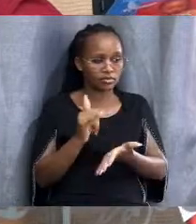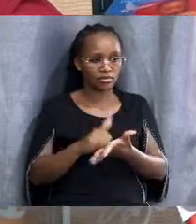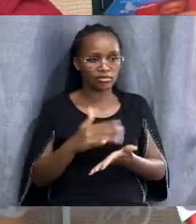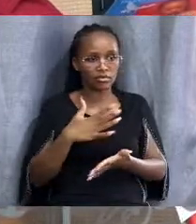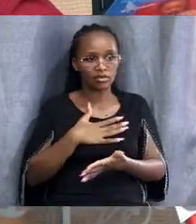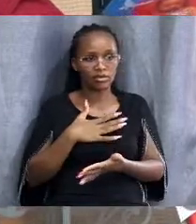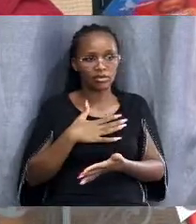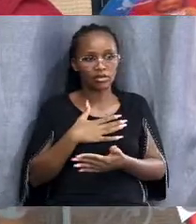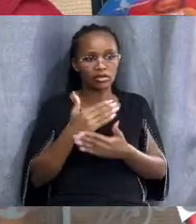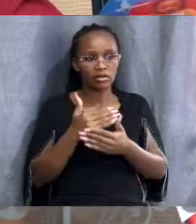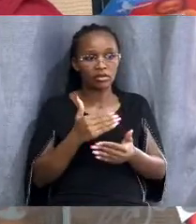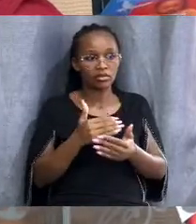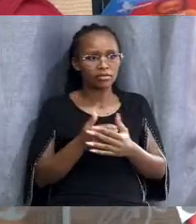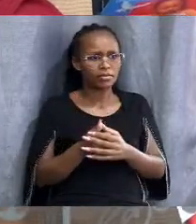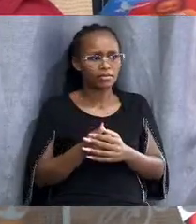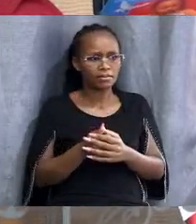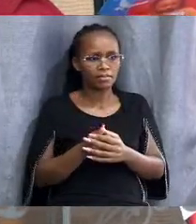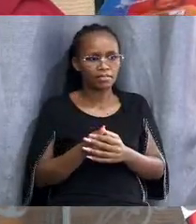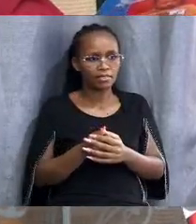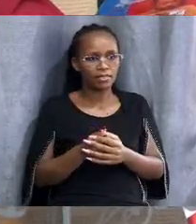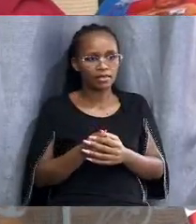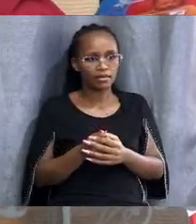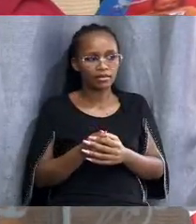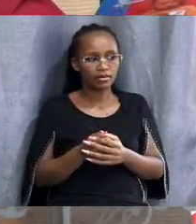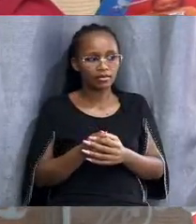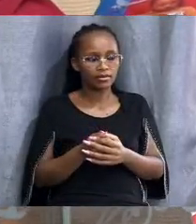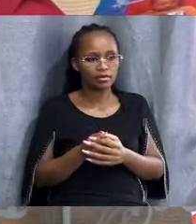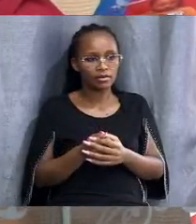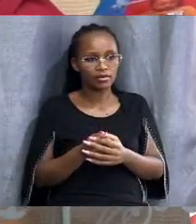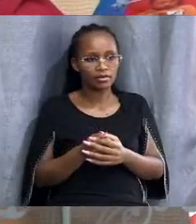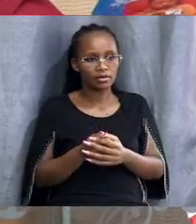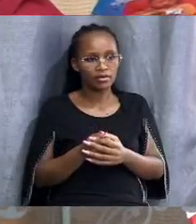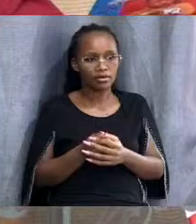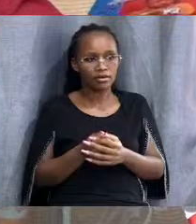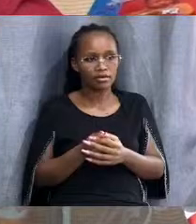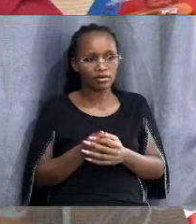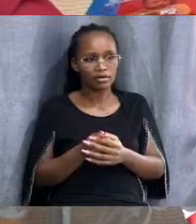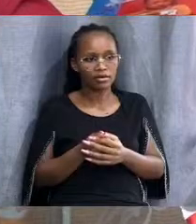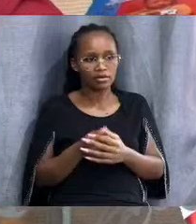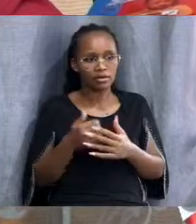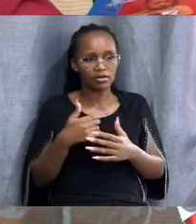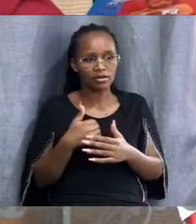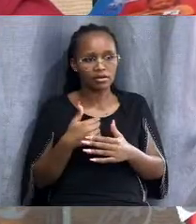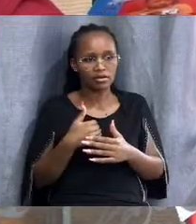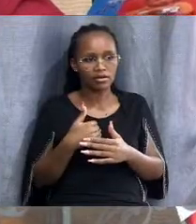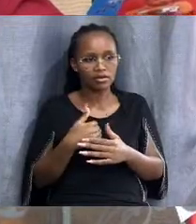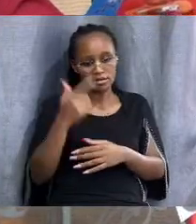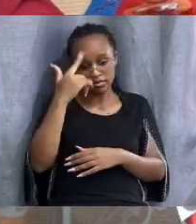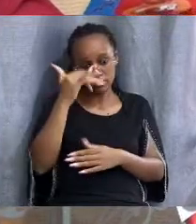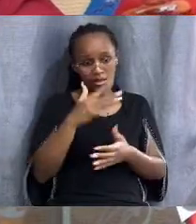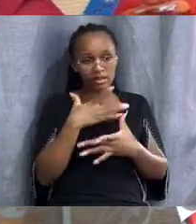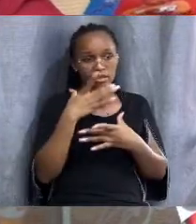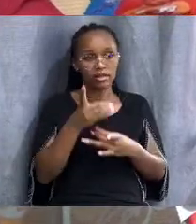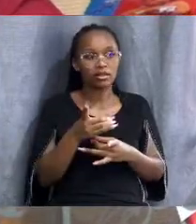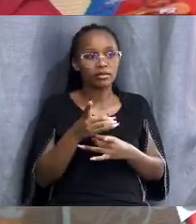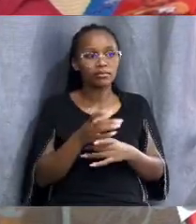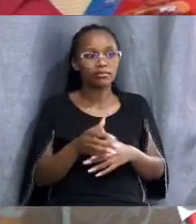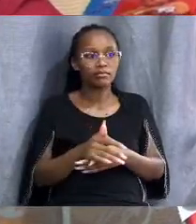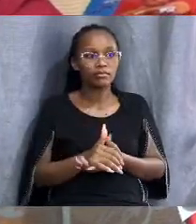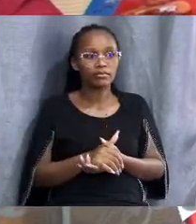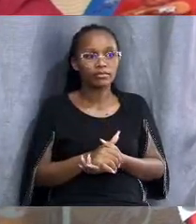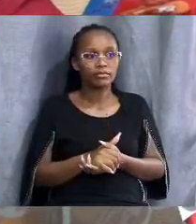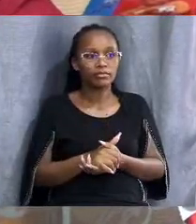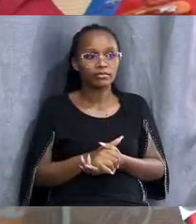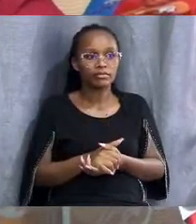world before being snuffed, leaving me in darkness and grief. I cling to the memories like